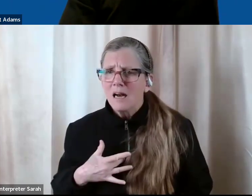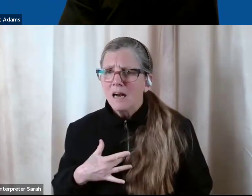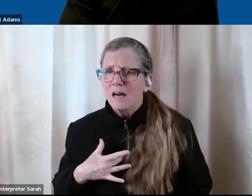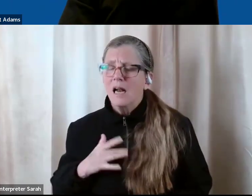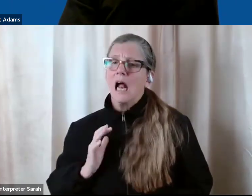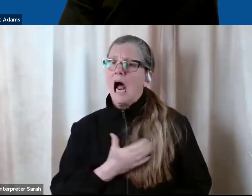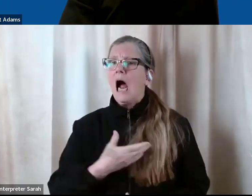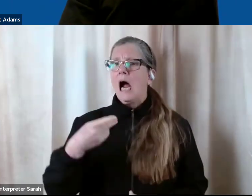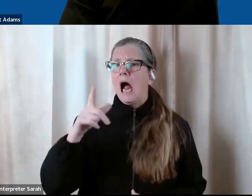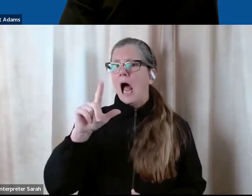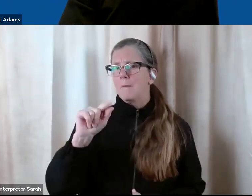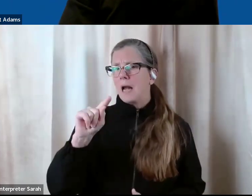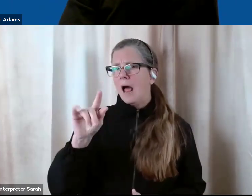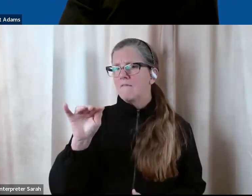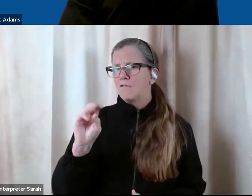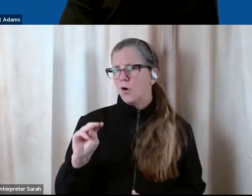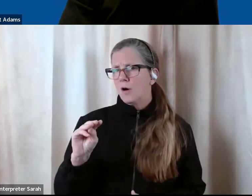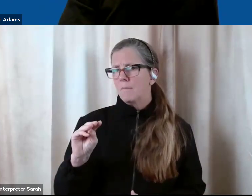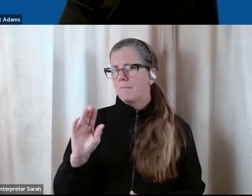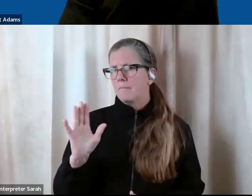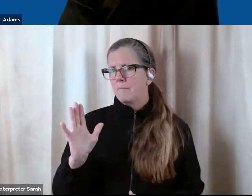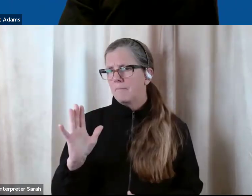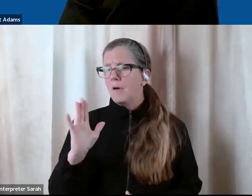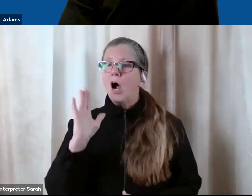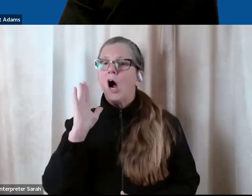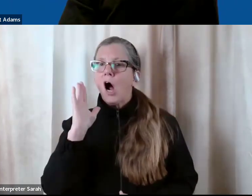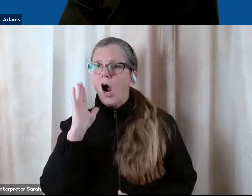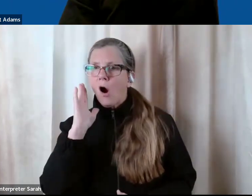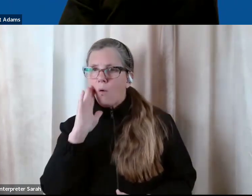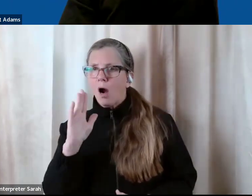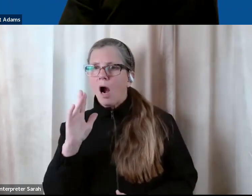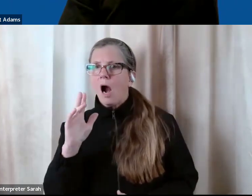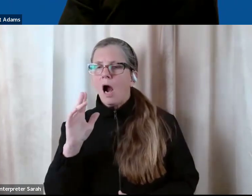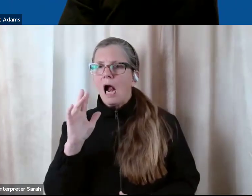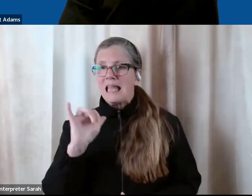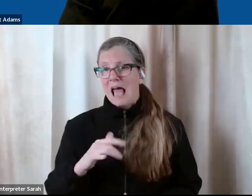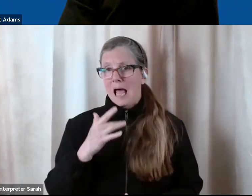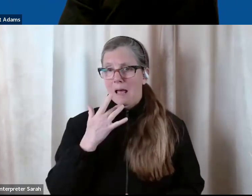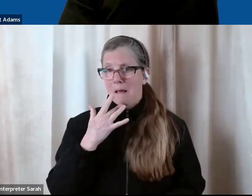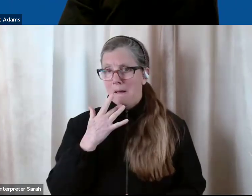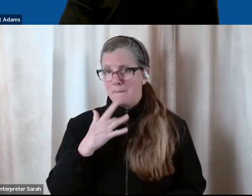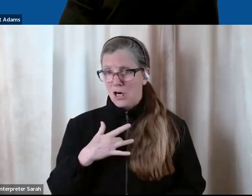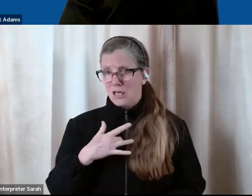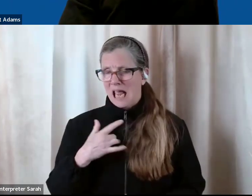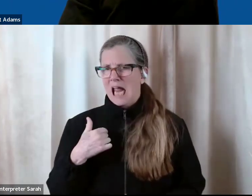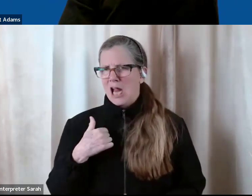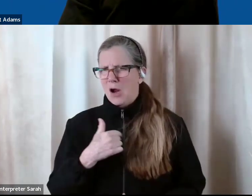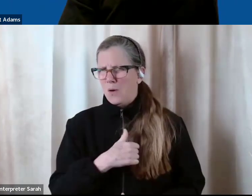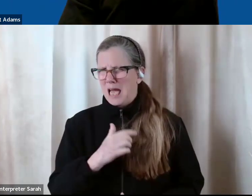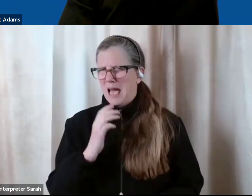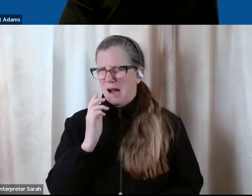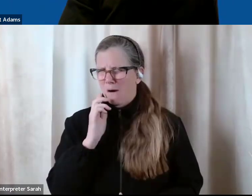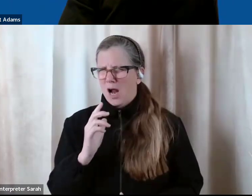is designed in that way so that it's essentially going to take that PII, that date of birth, and we're going to do the calculation and